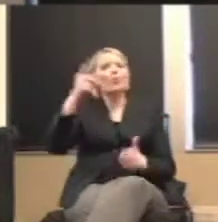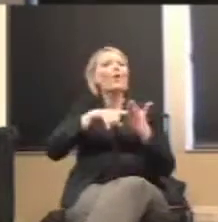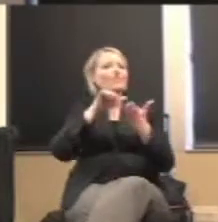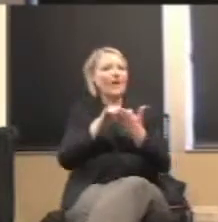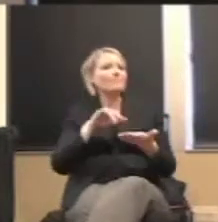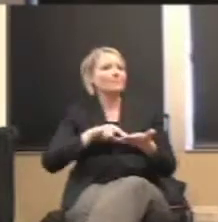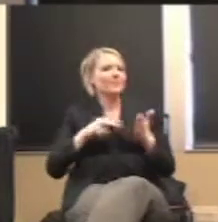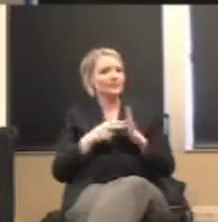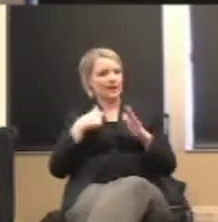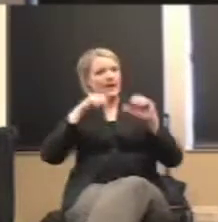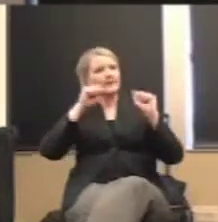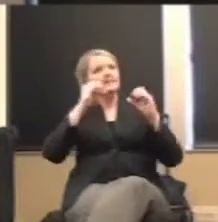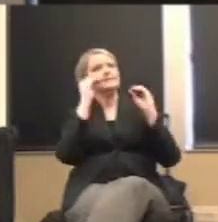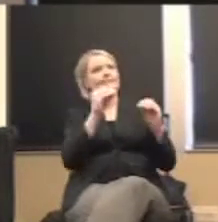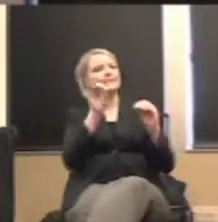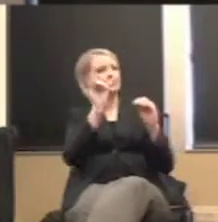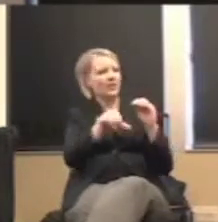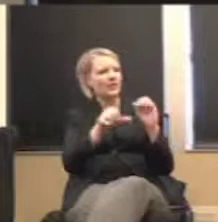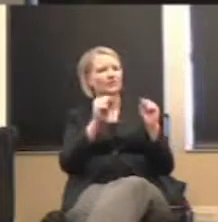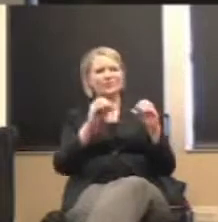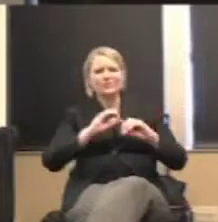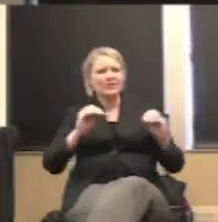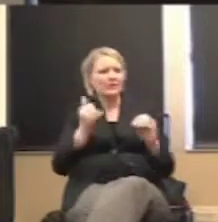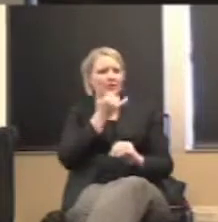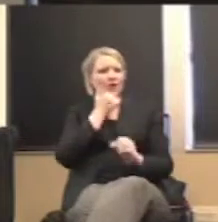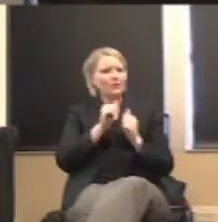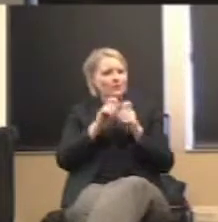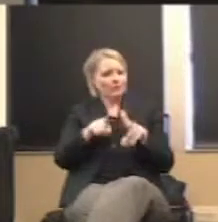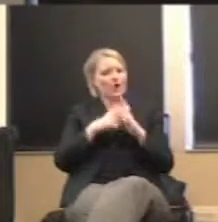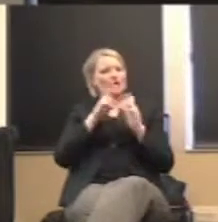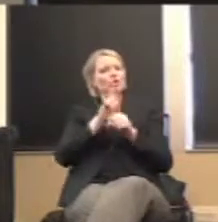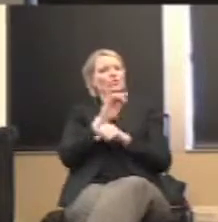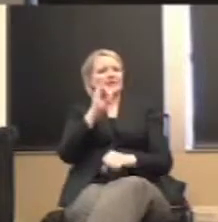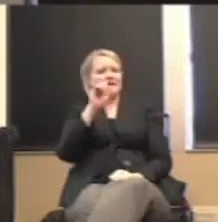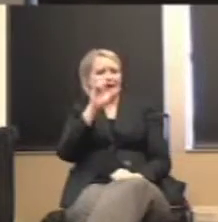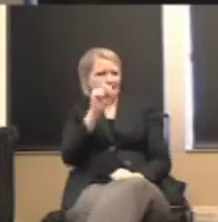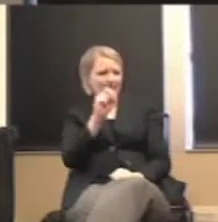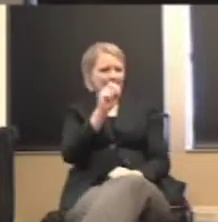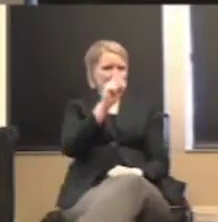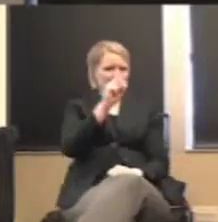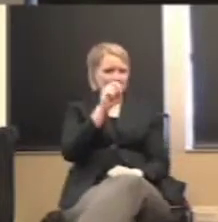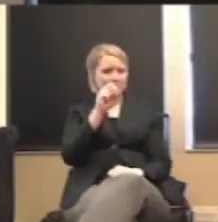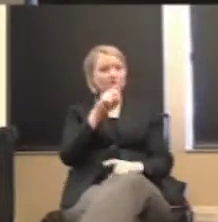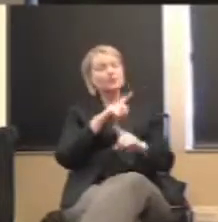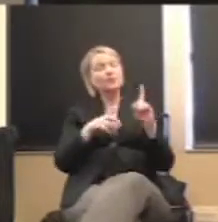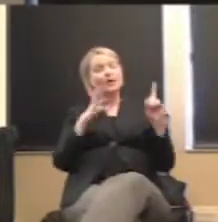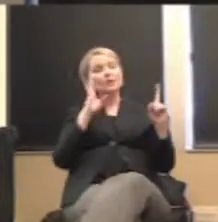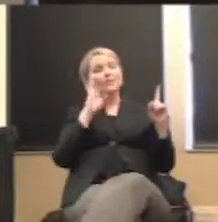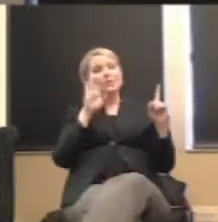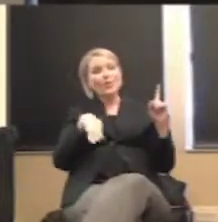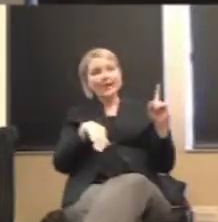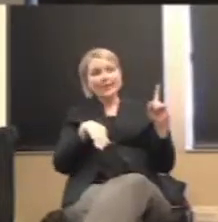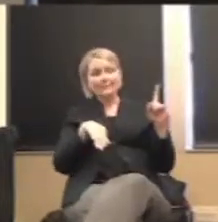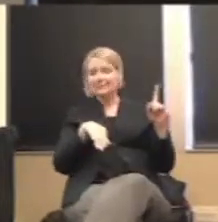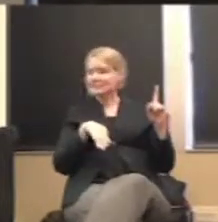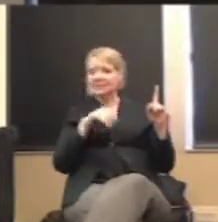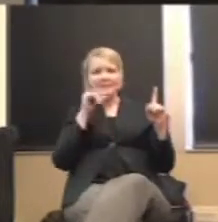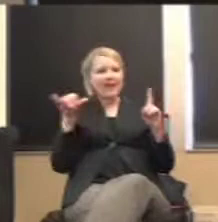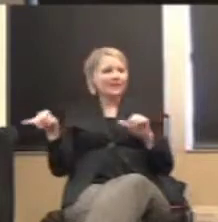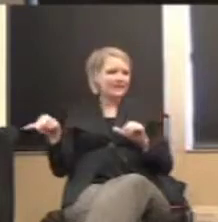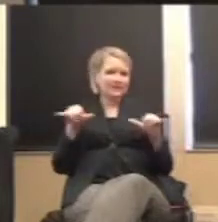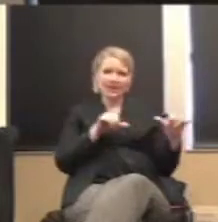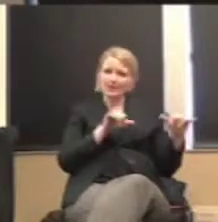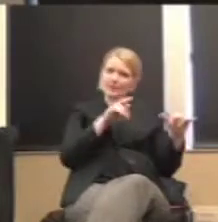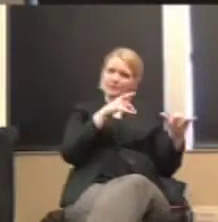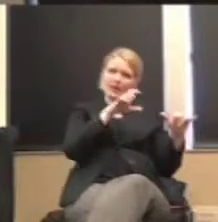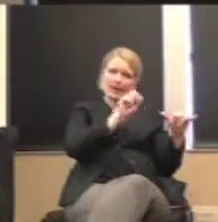this. And so there's nothing wrong with starting with just using icons. But just do know that that's very different than using PECS as a